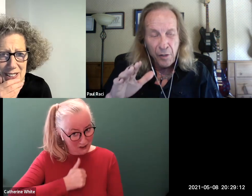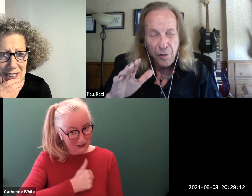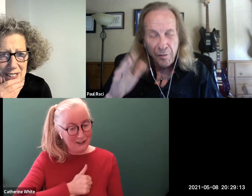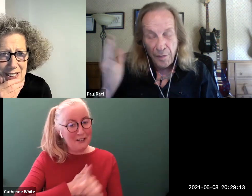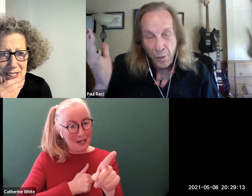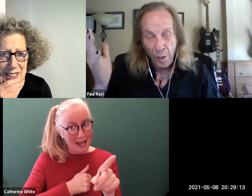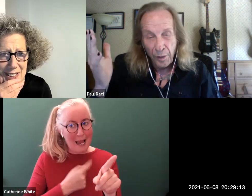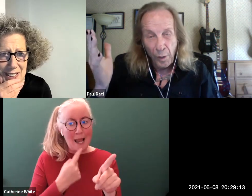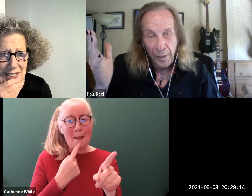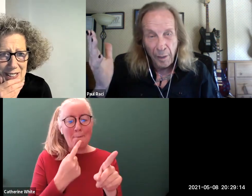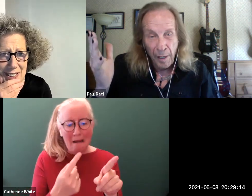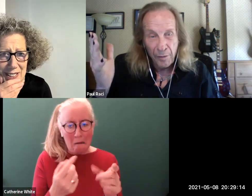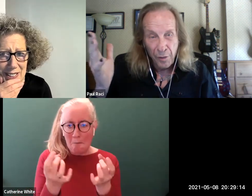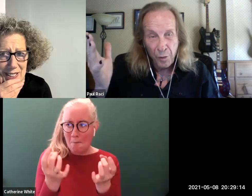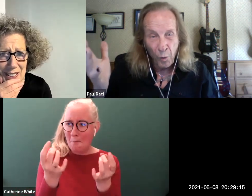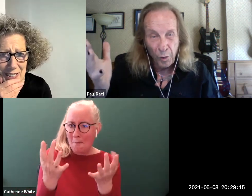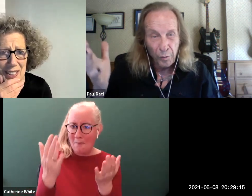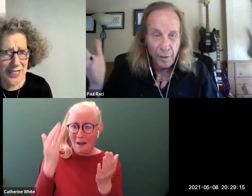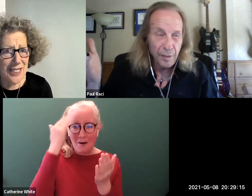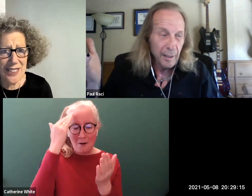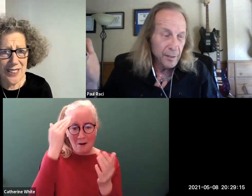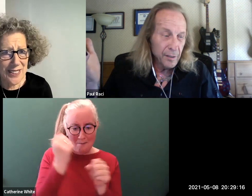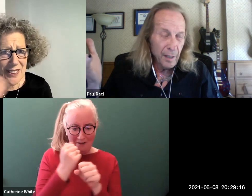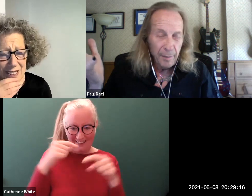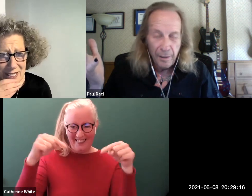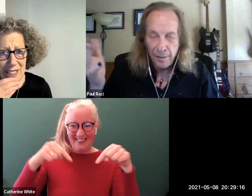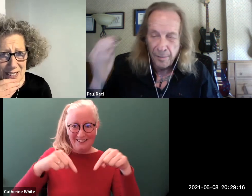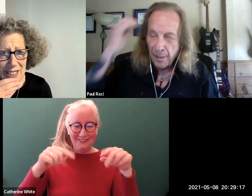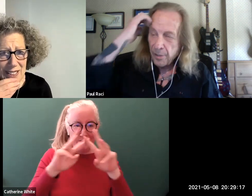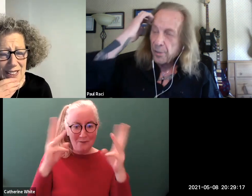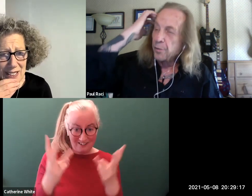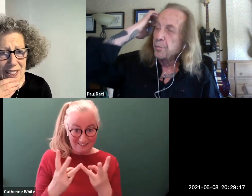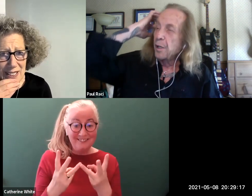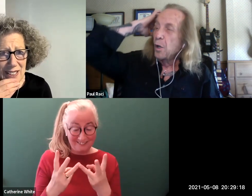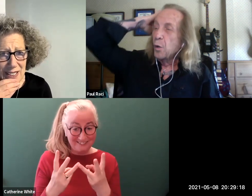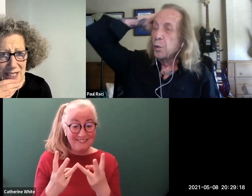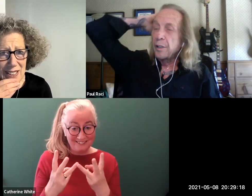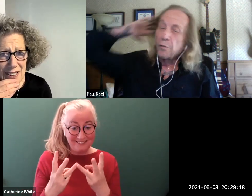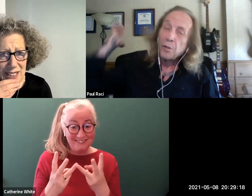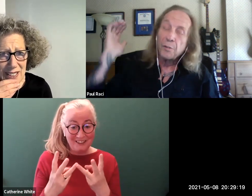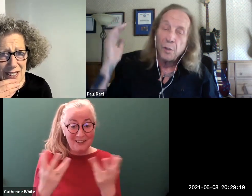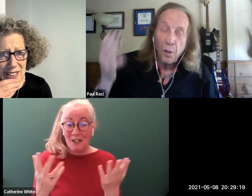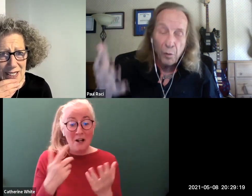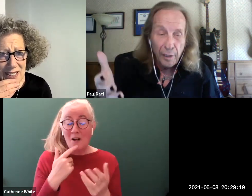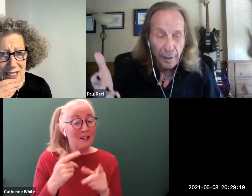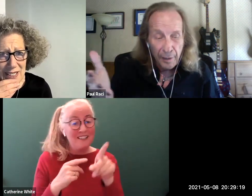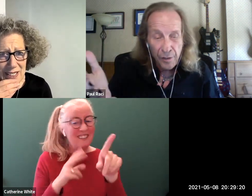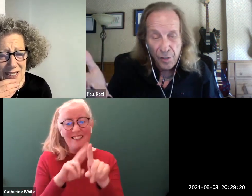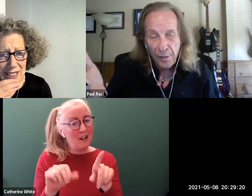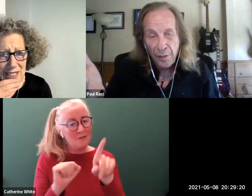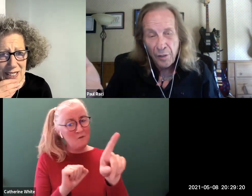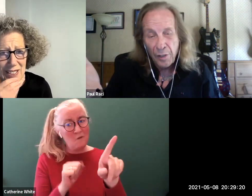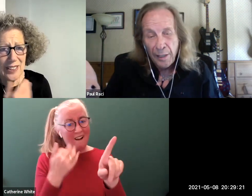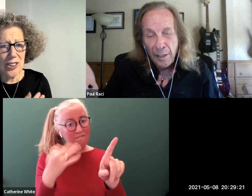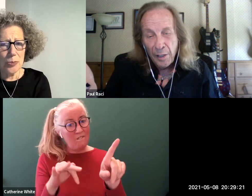admitting that you hardly know anything about this world, which it's. I mean, it's really no fault of your own. It's just